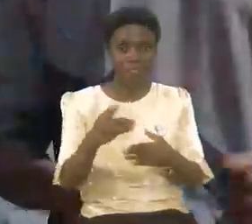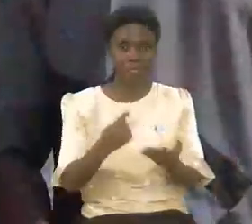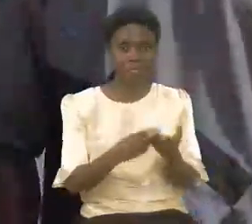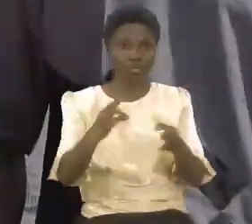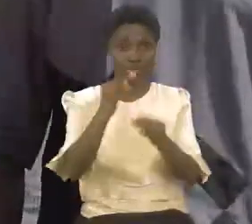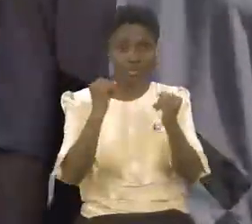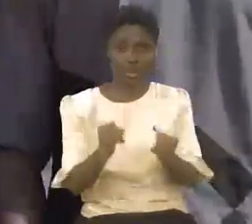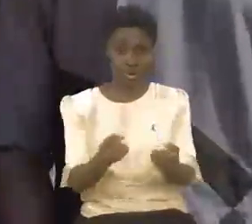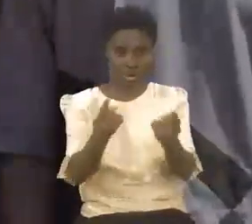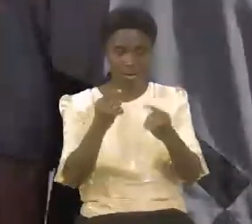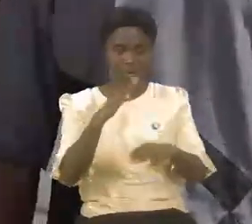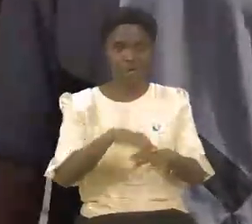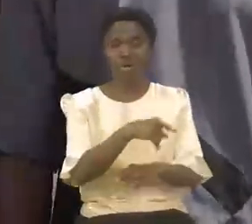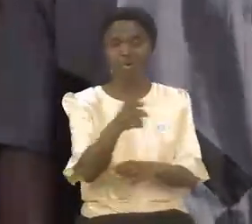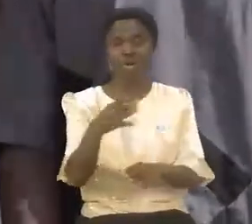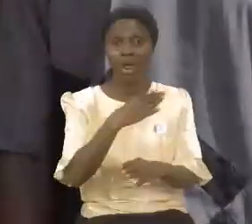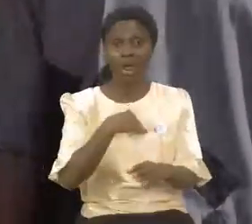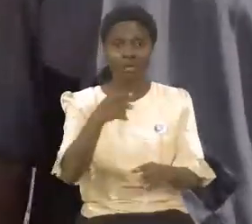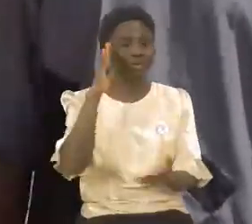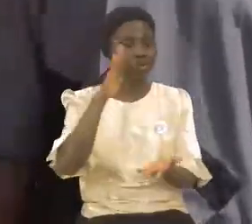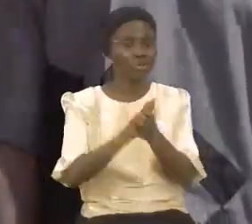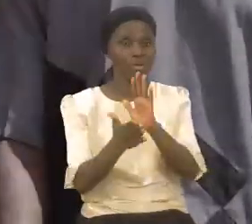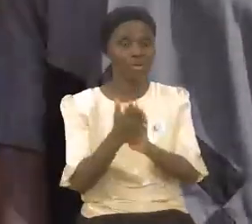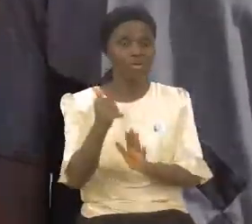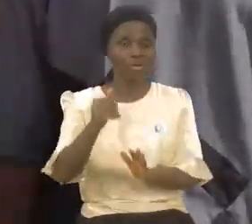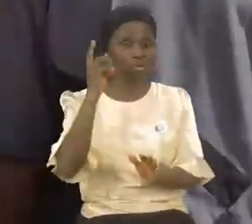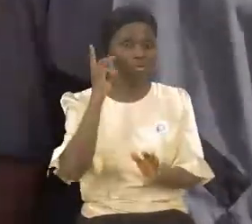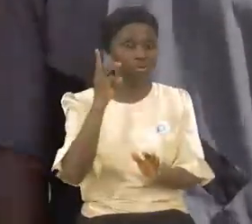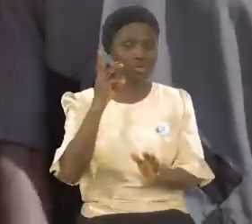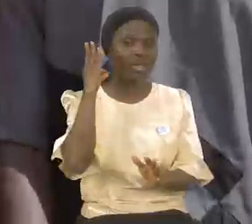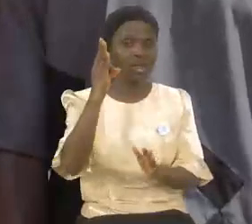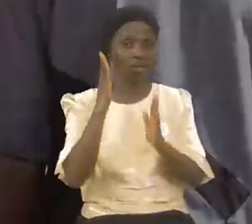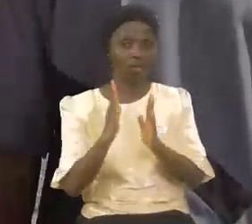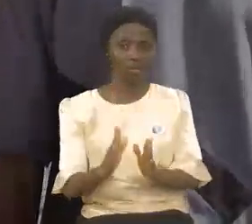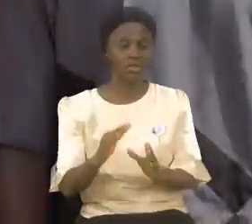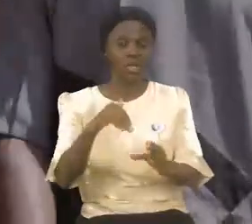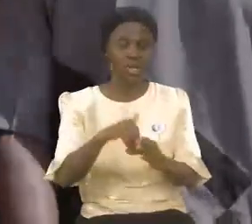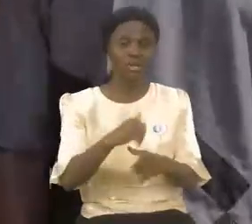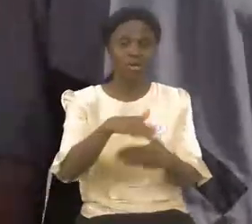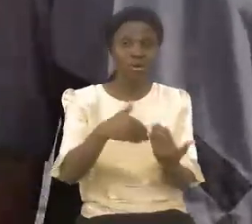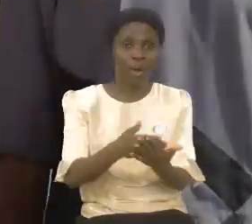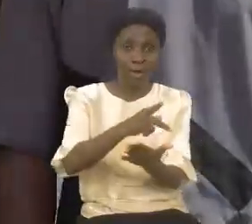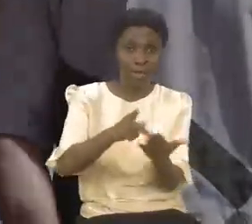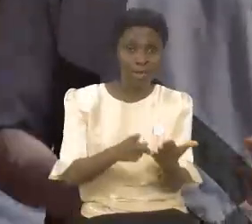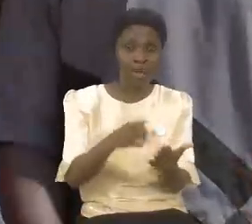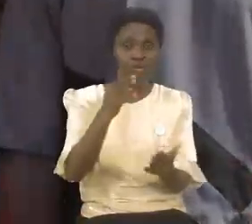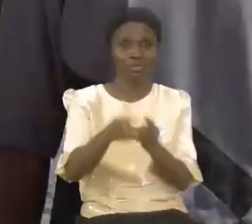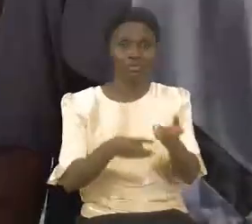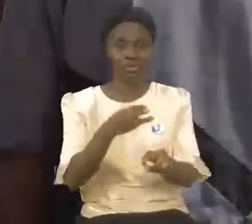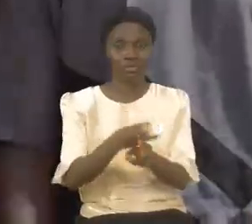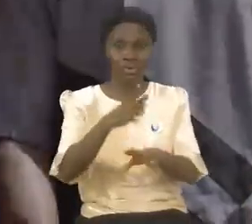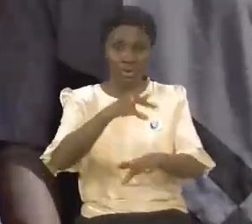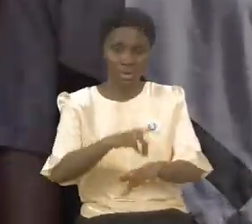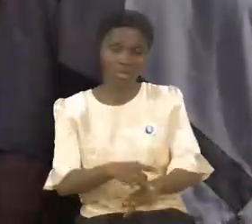both in Jerusalem, Judea, Samaria, to the uttermost part of the earth. make sure you are saved, you have peace with